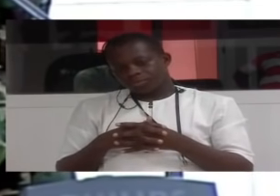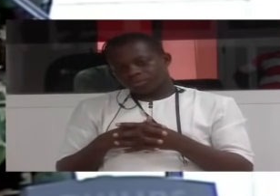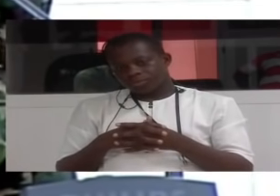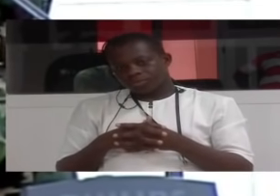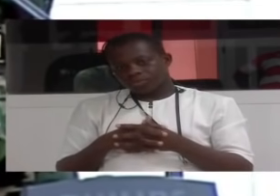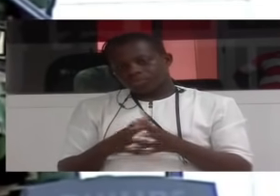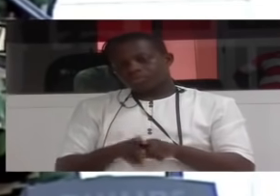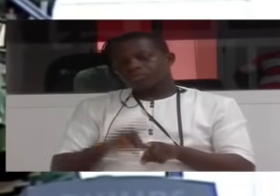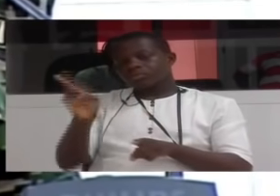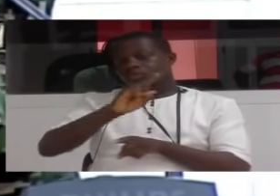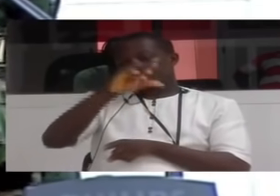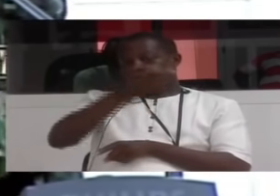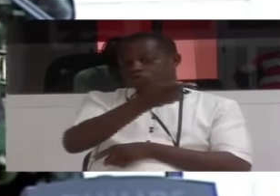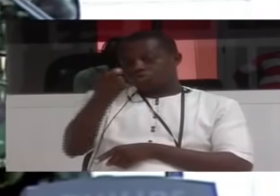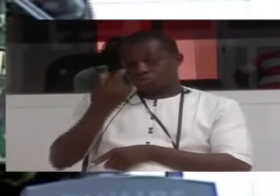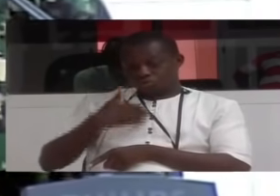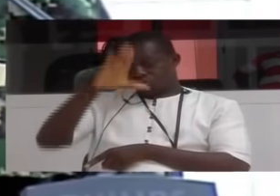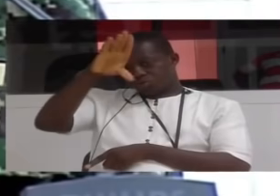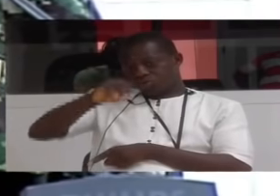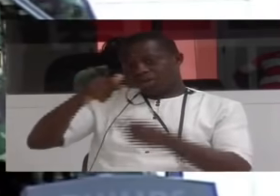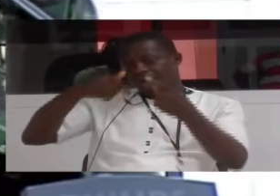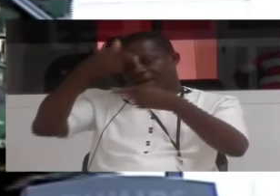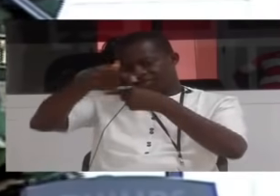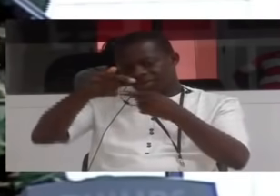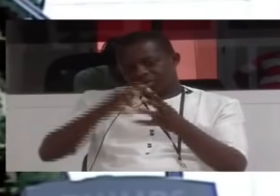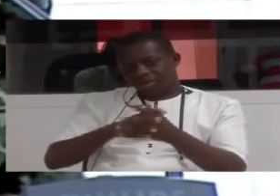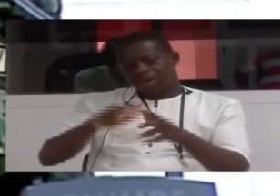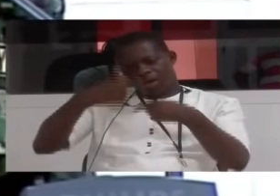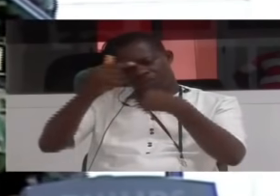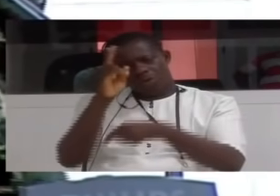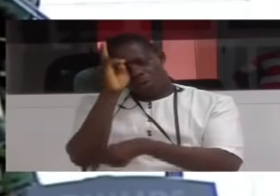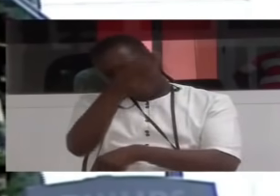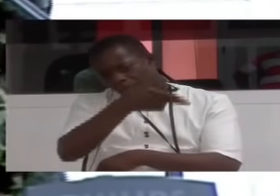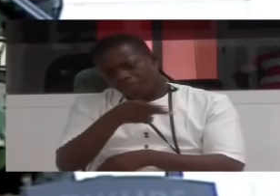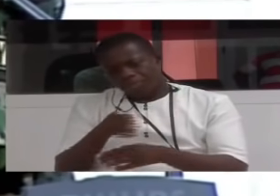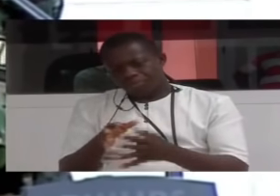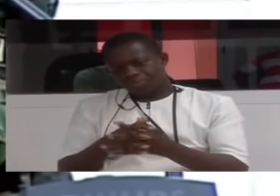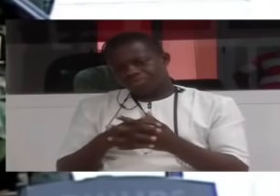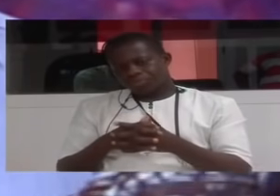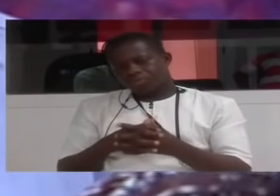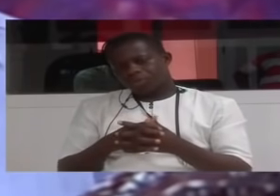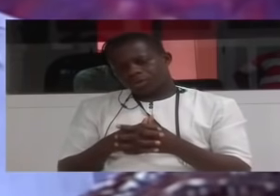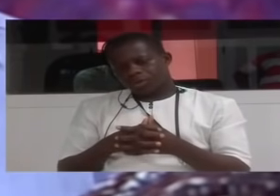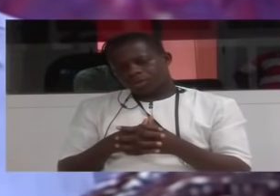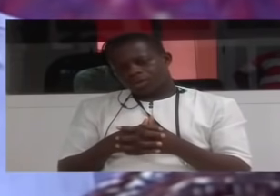And what did you do after that? Lolu passé lan ngeen def? After that ñibi? After that we went home. This